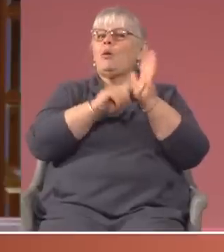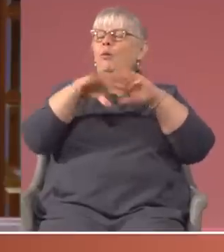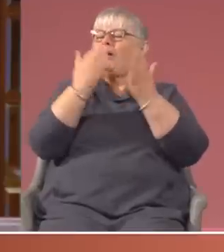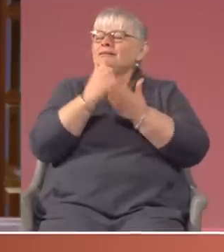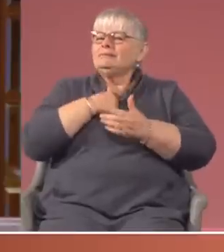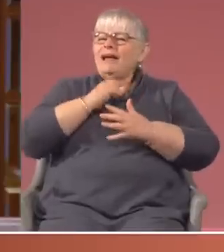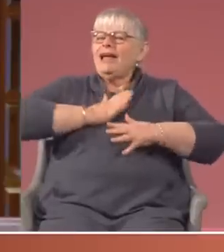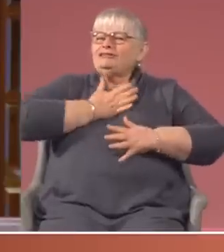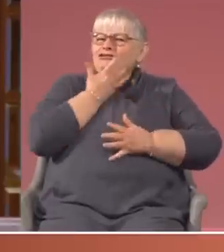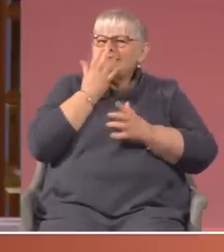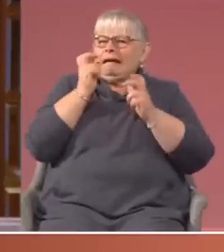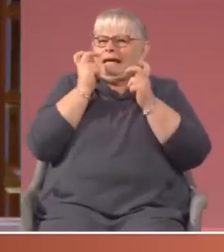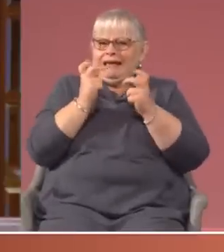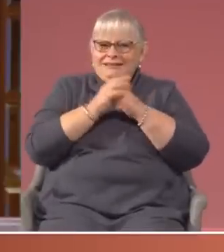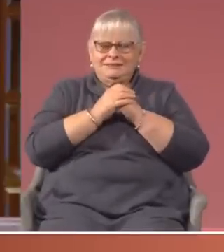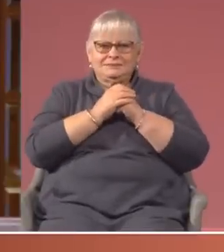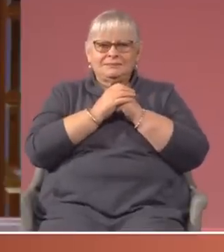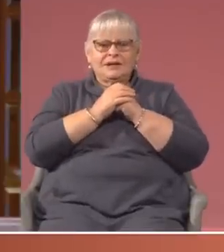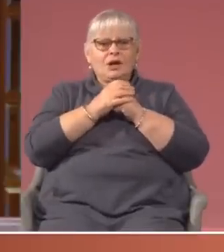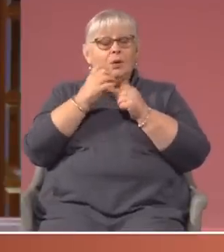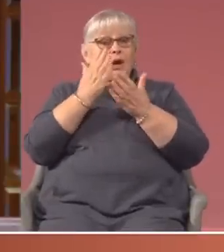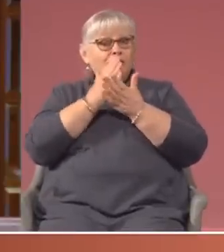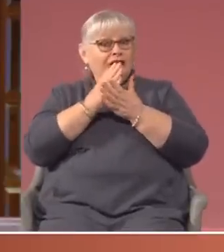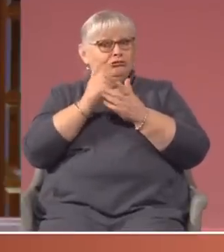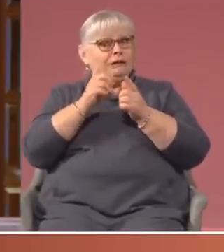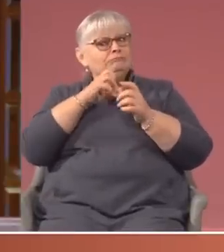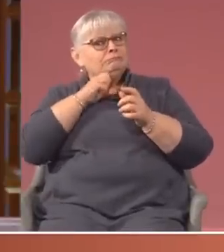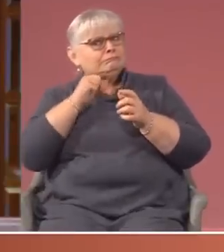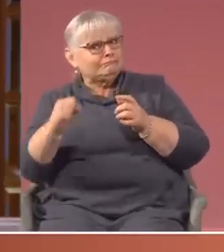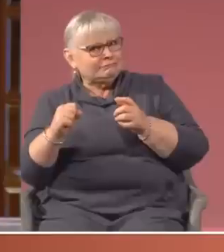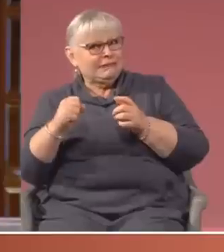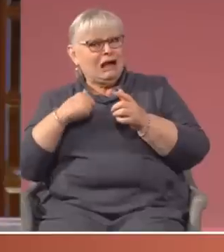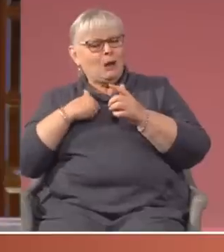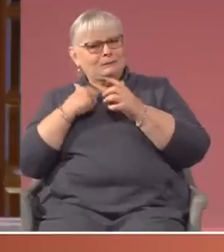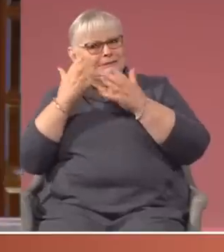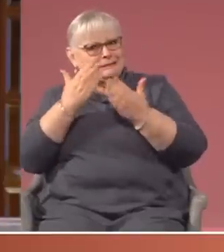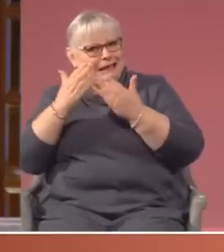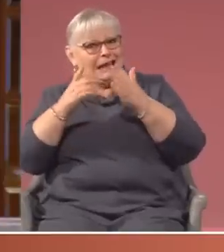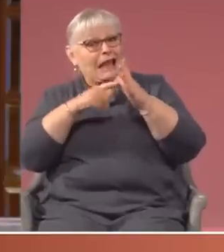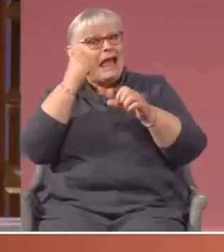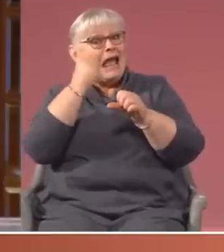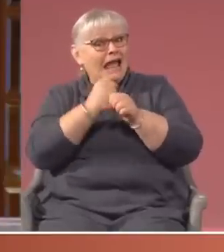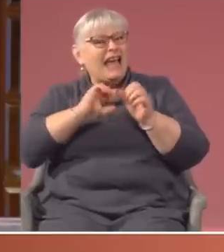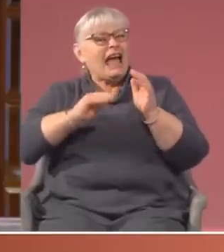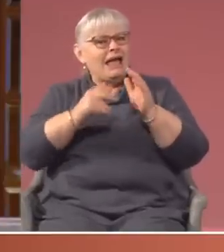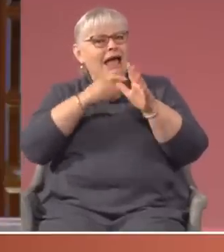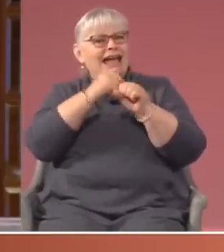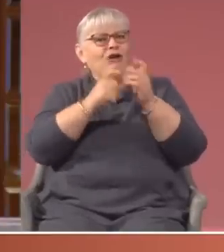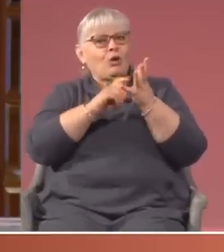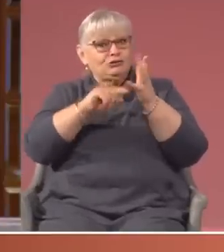Unable to escape the pull of our relationship with the land, I went on to study ag and have been involved in farming and conservation